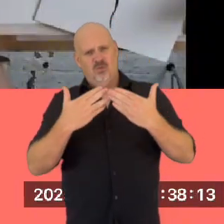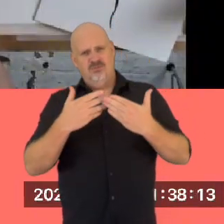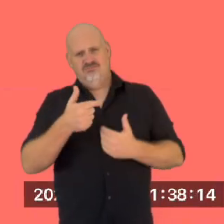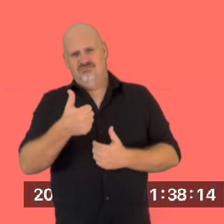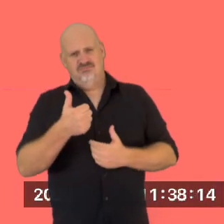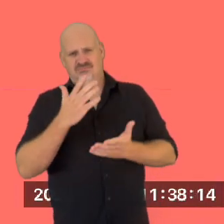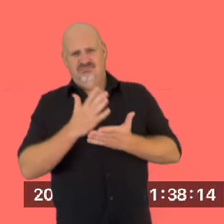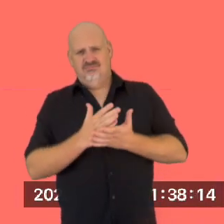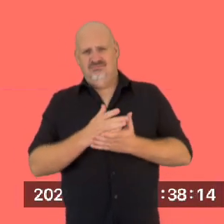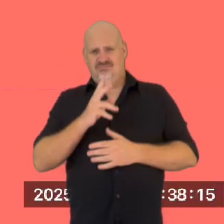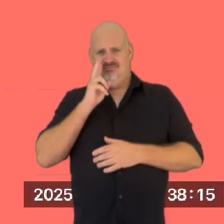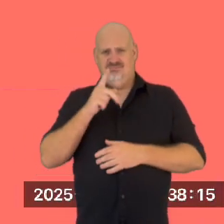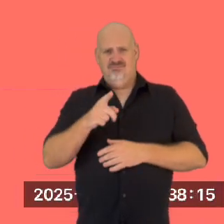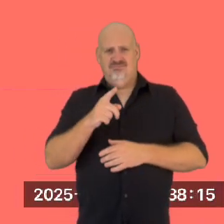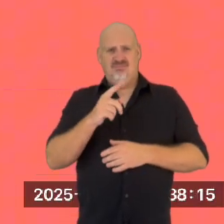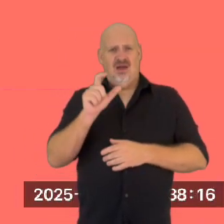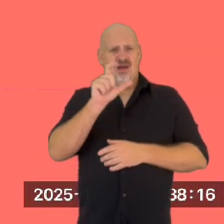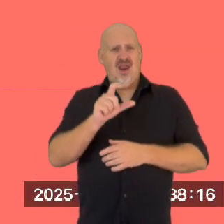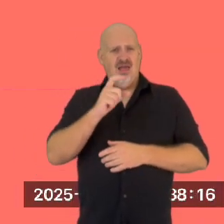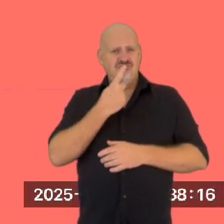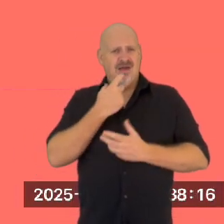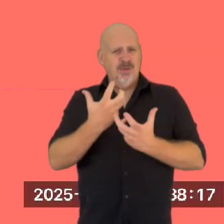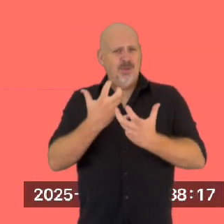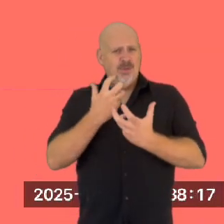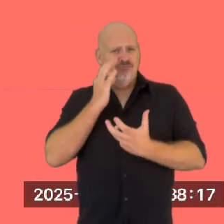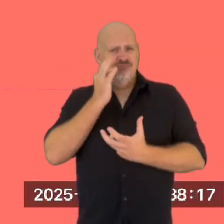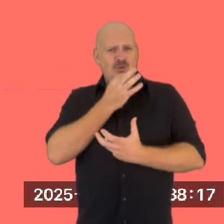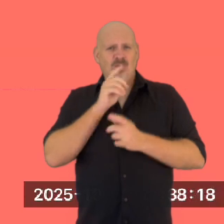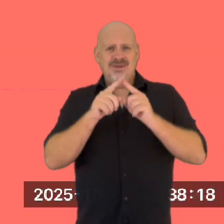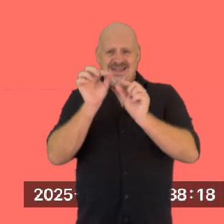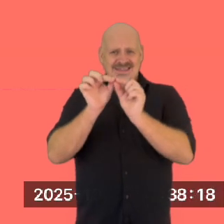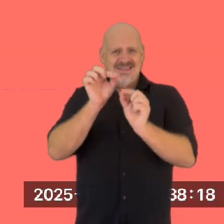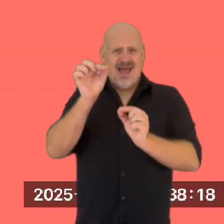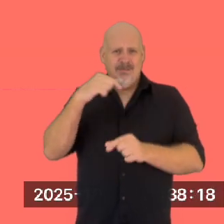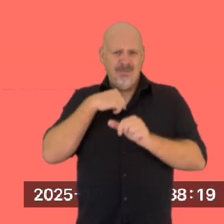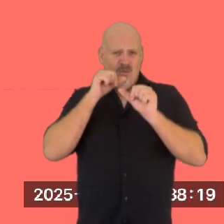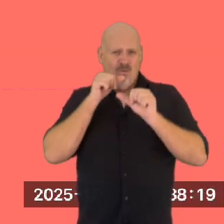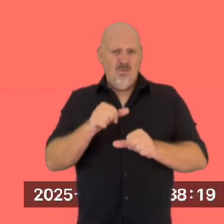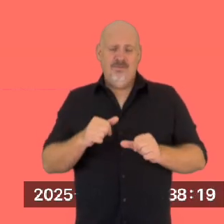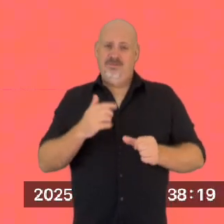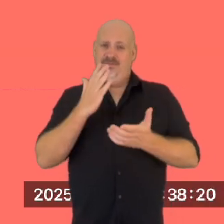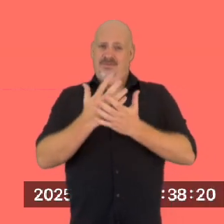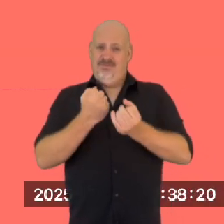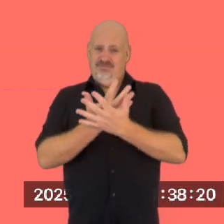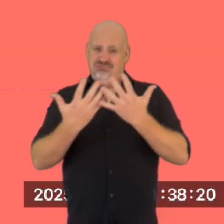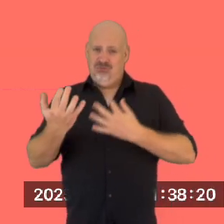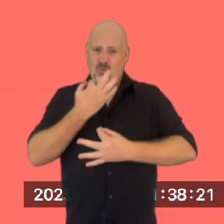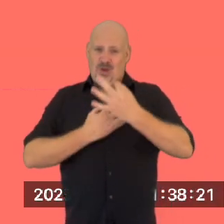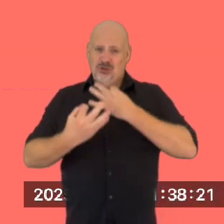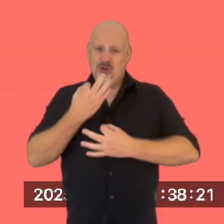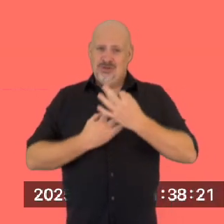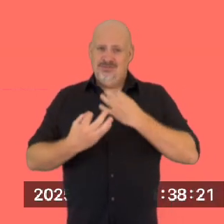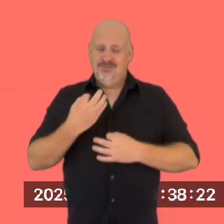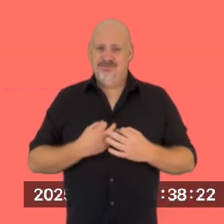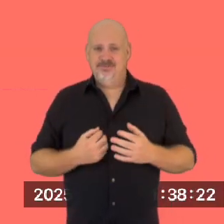Thank you so much, Giles. That was brilliant. Look at that red rosy color, and I love the stem that you've done as well. Thank you